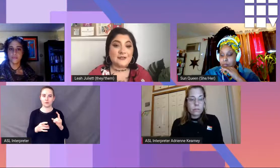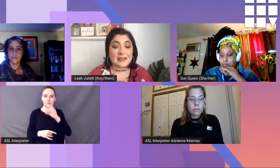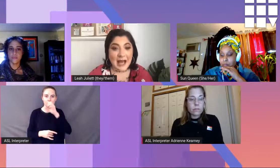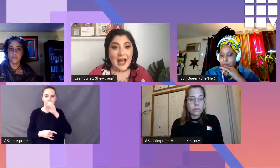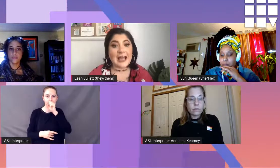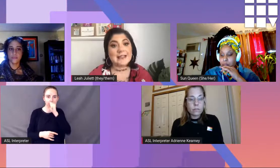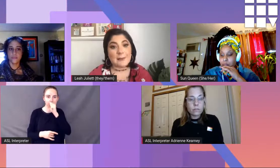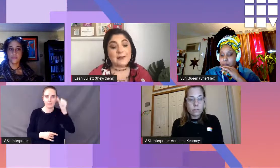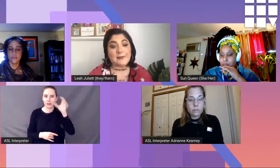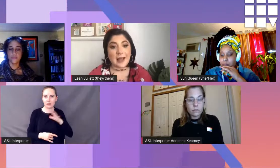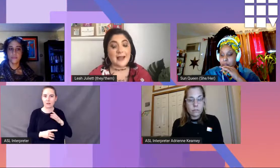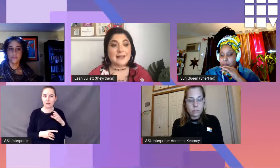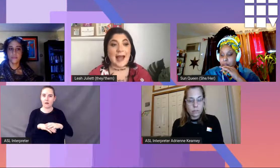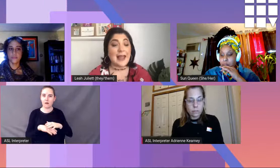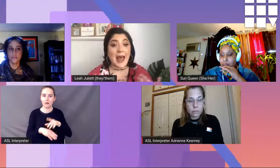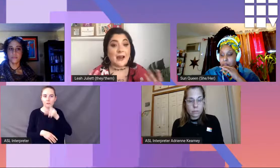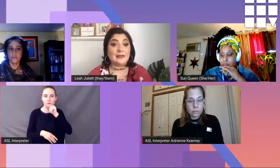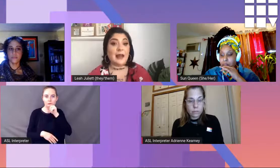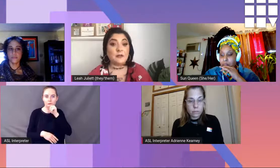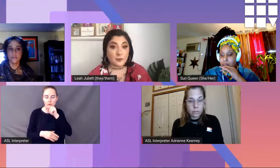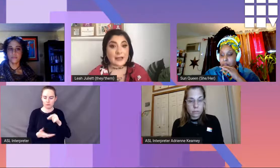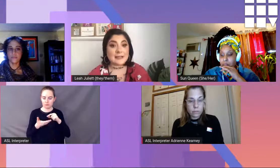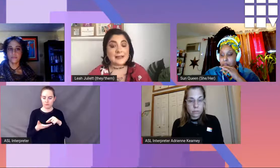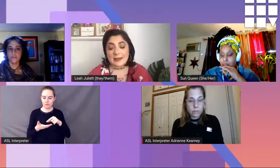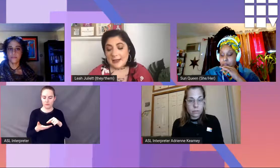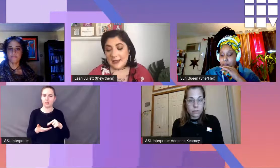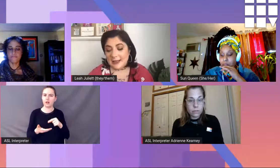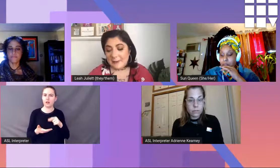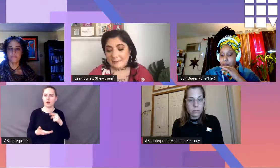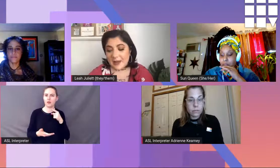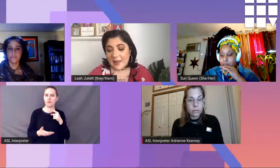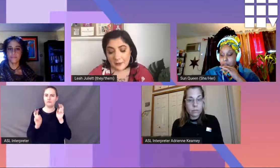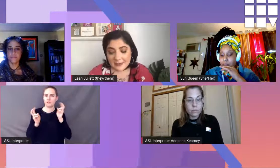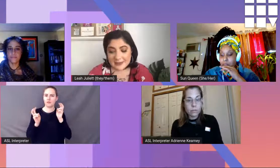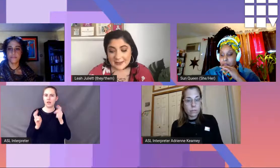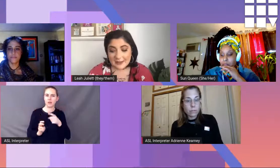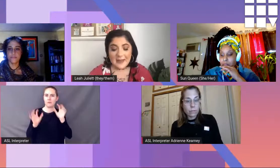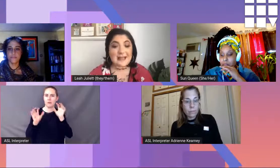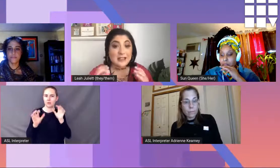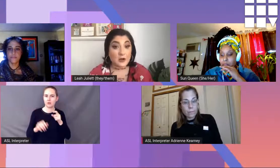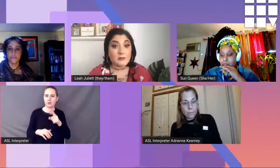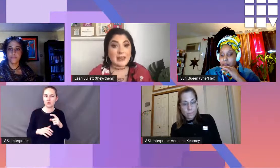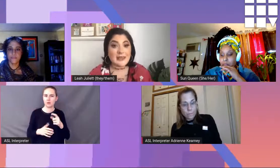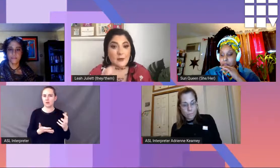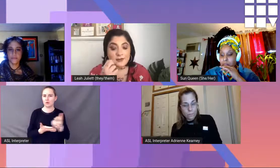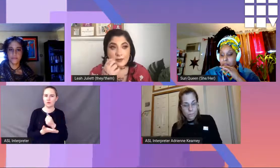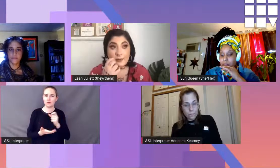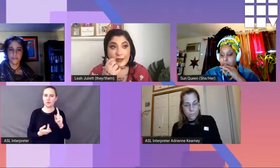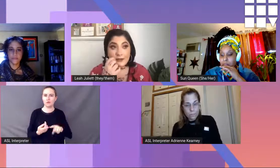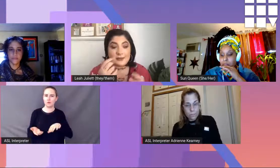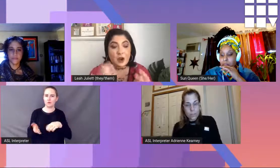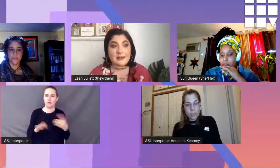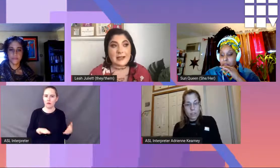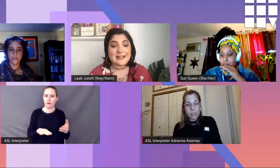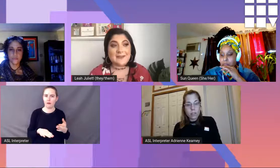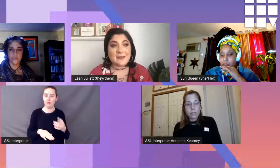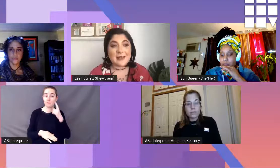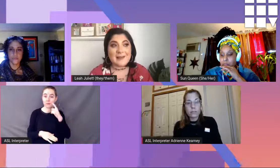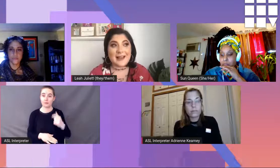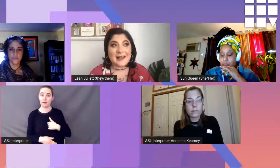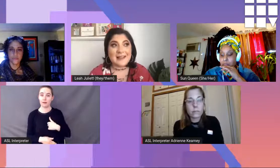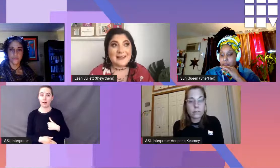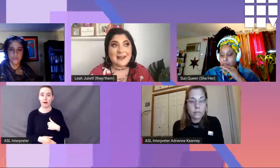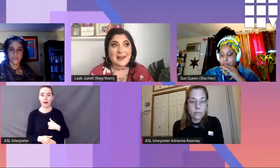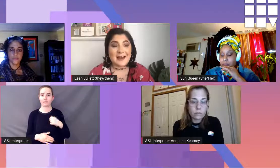I deserve to die simply because I had a loud voice. And that stuck with me, and that was a little bit traumatizing for